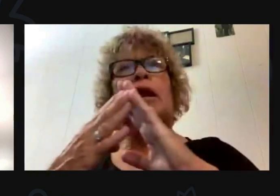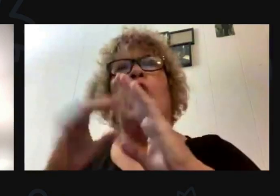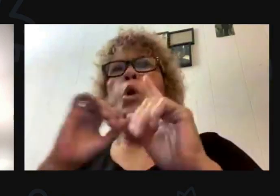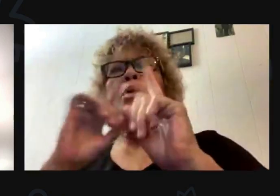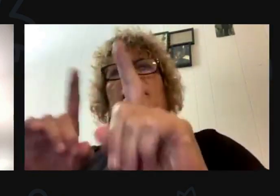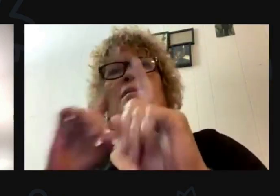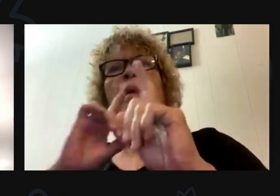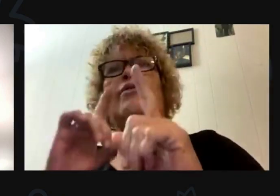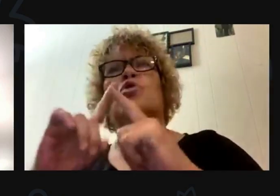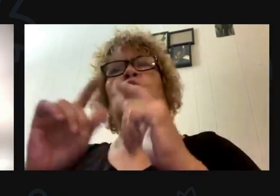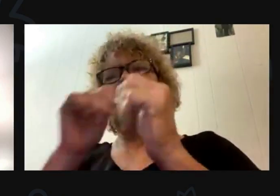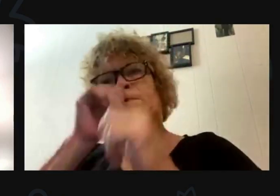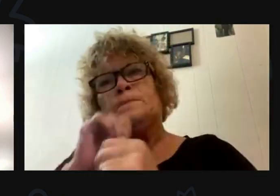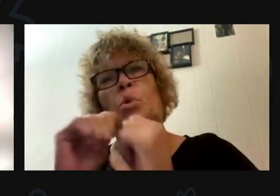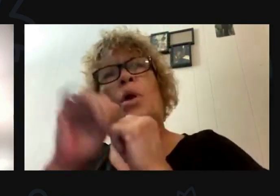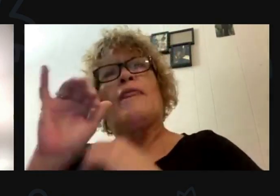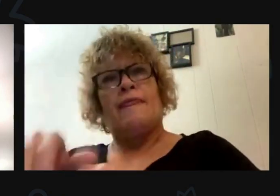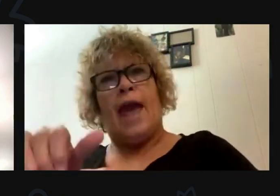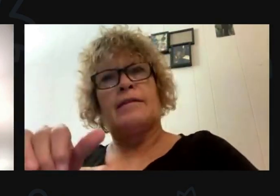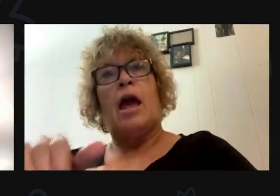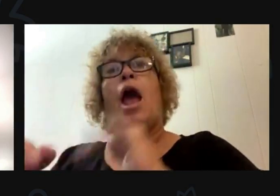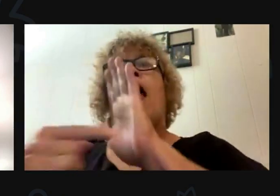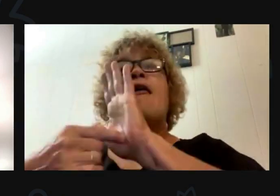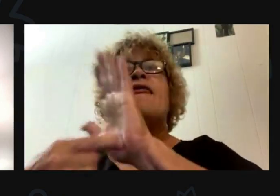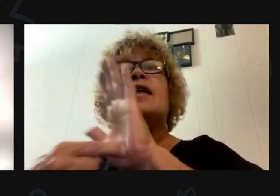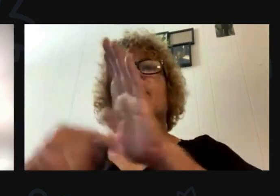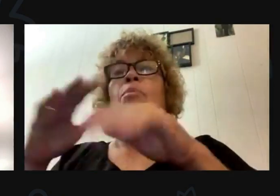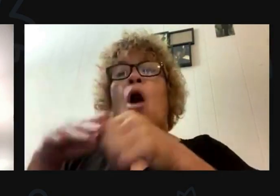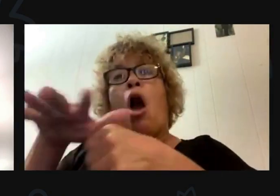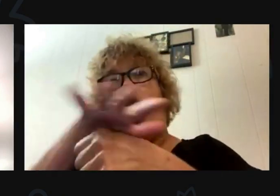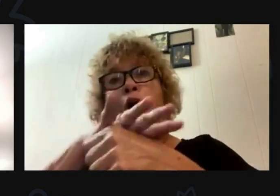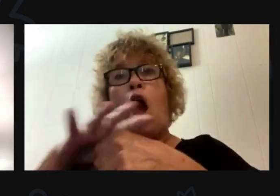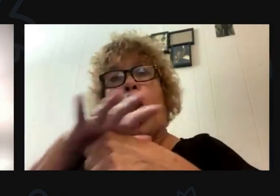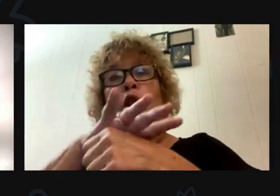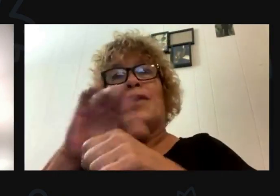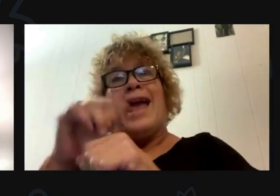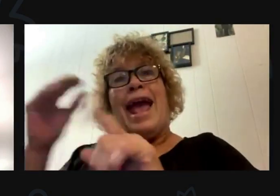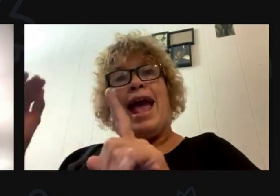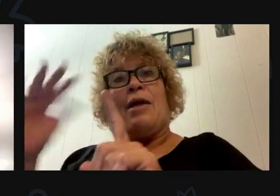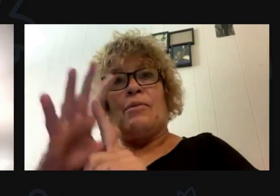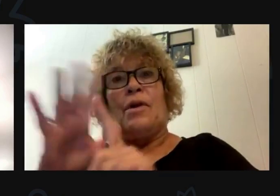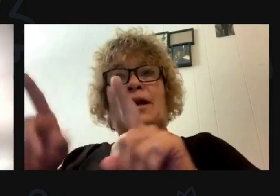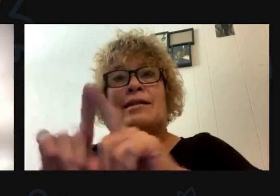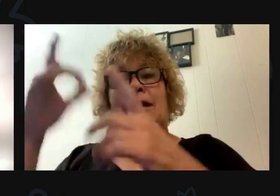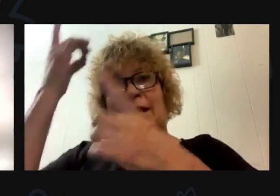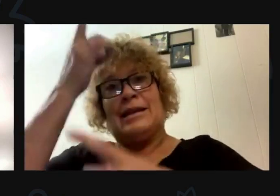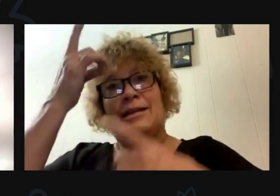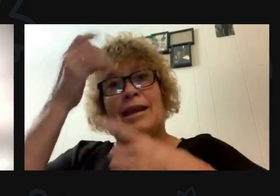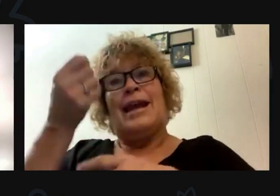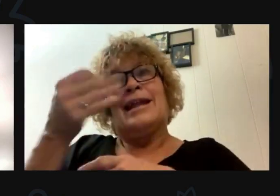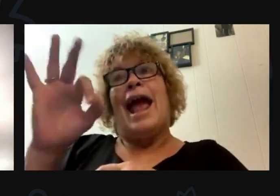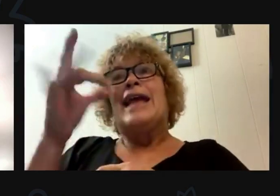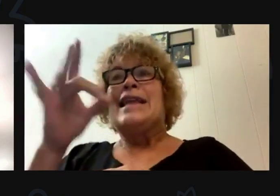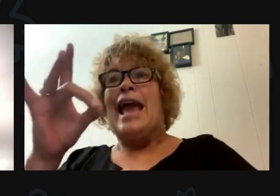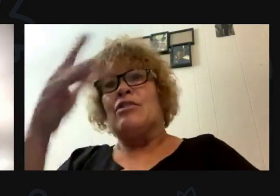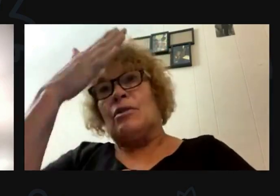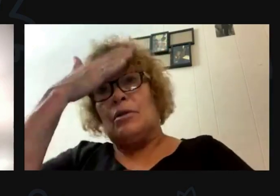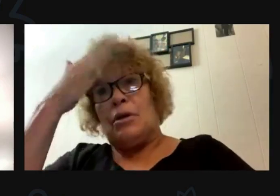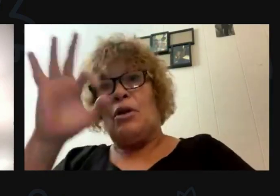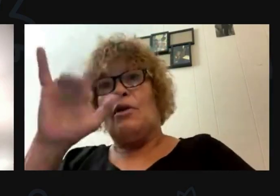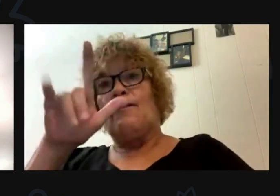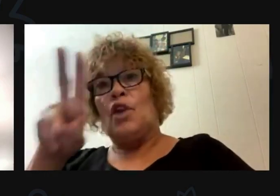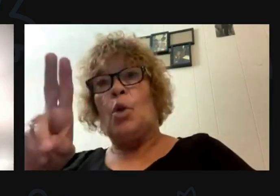in May of this year, the exhibit focuses on the local and worldwide impact of such diseases as the 1918 flu,